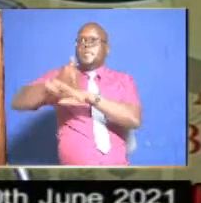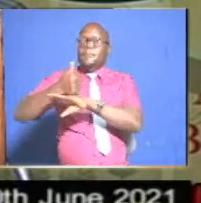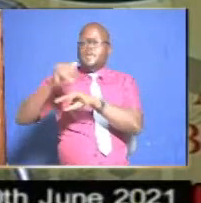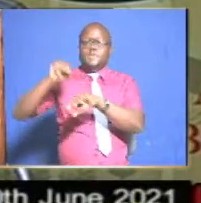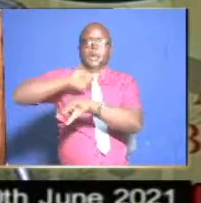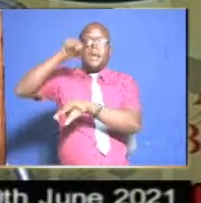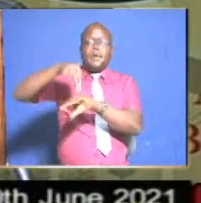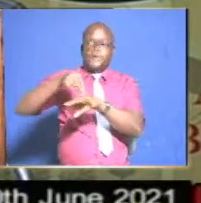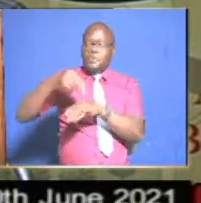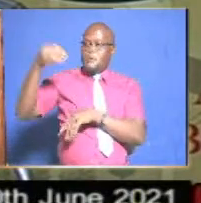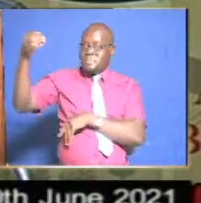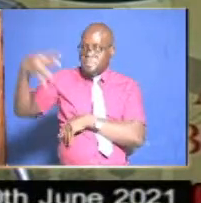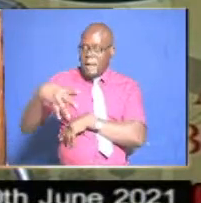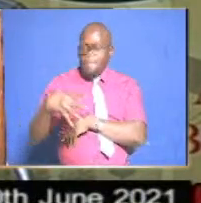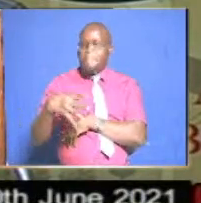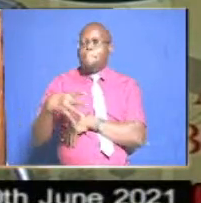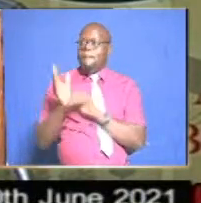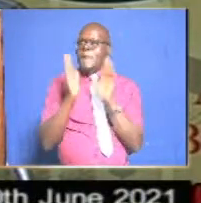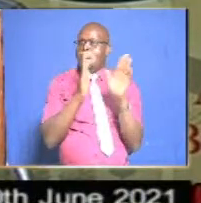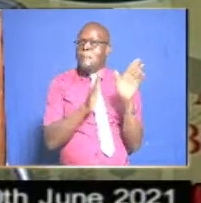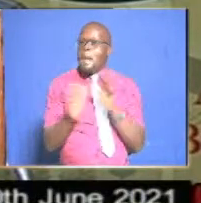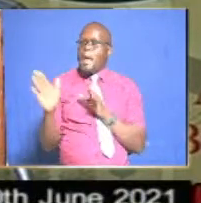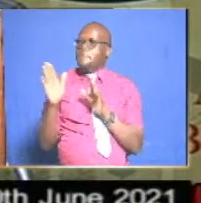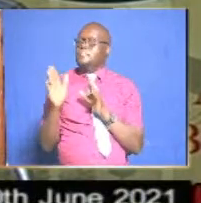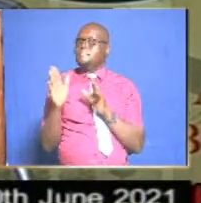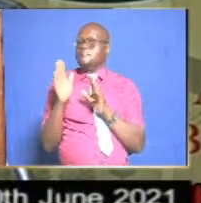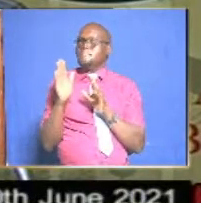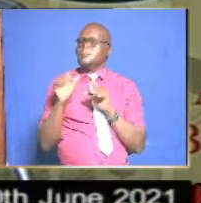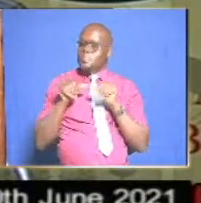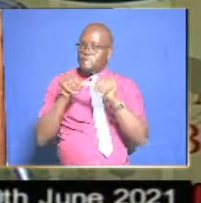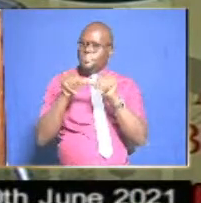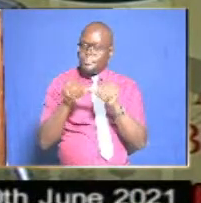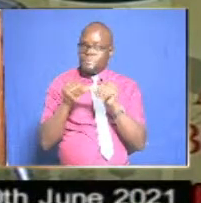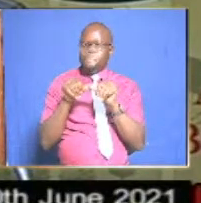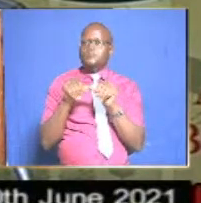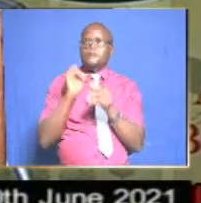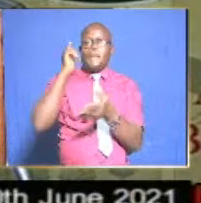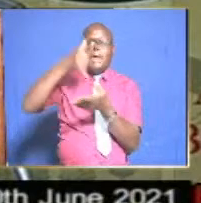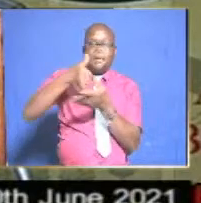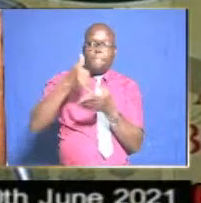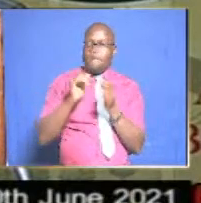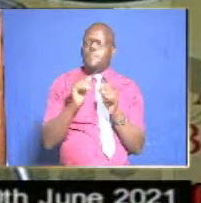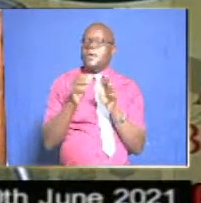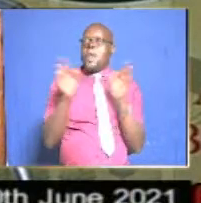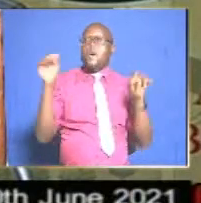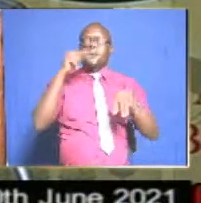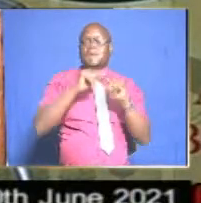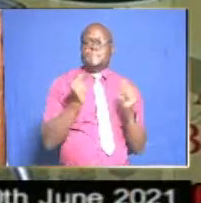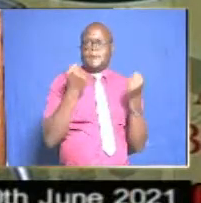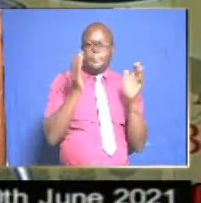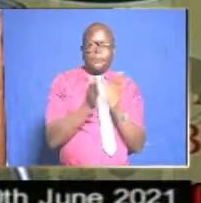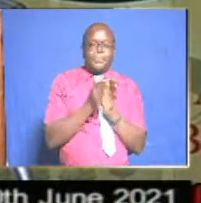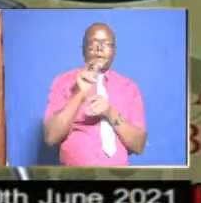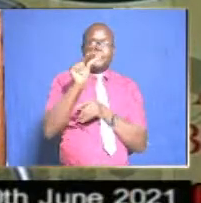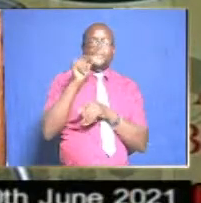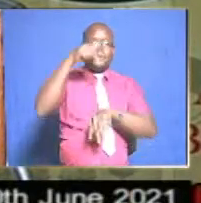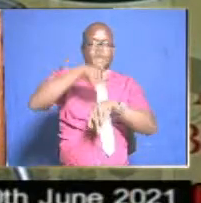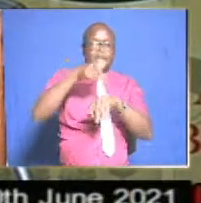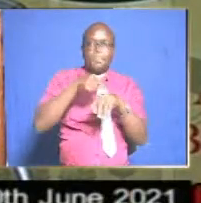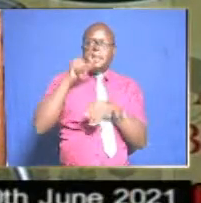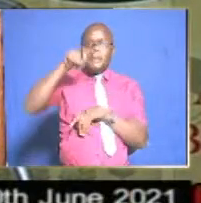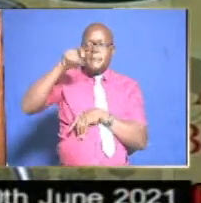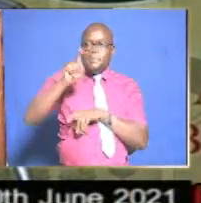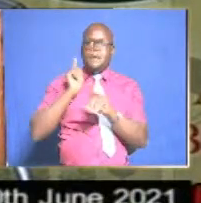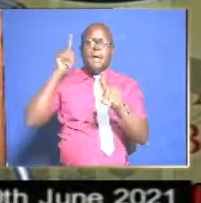informal sector pension scheme with a sustainable model that combines long-term savings with short-term needs, targeting the more